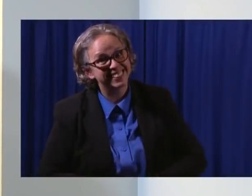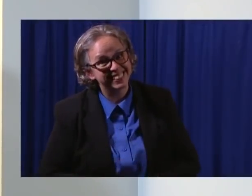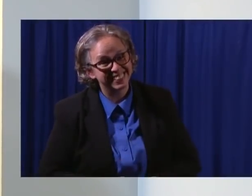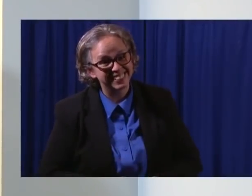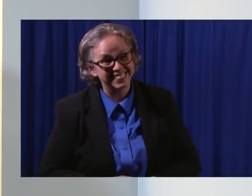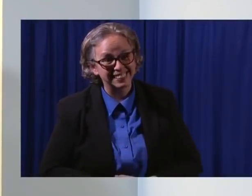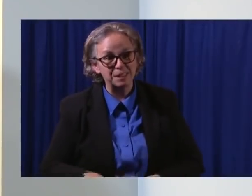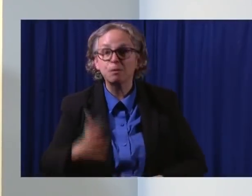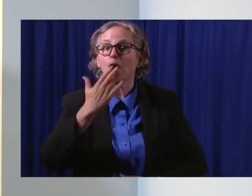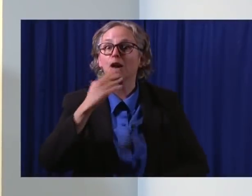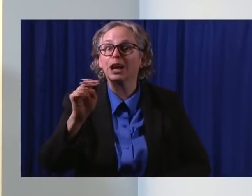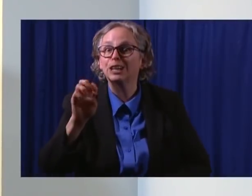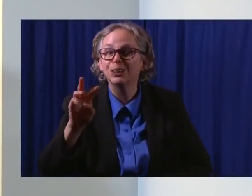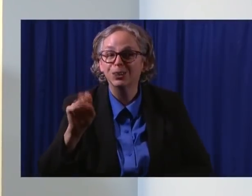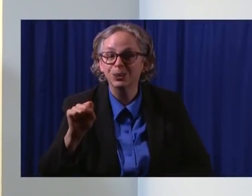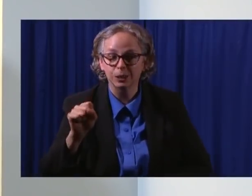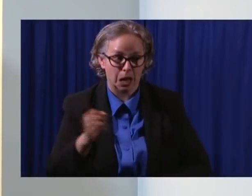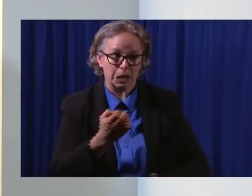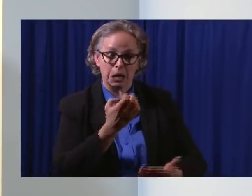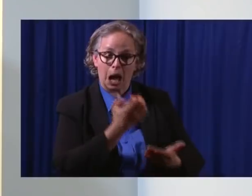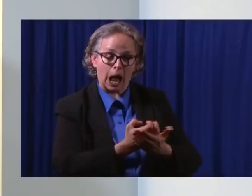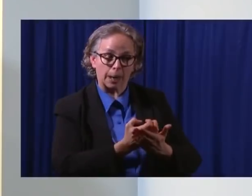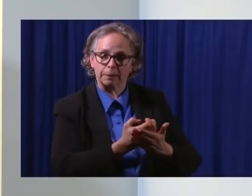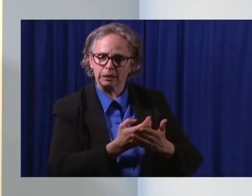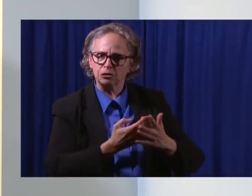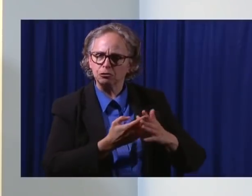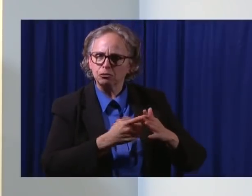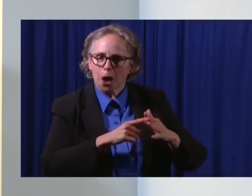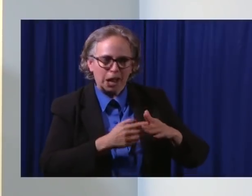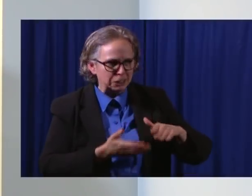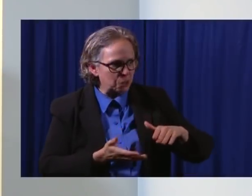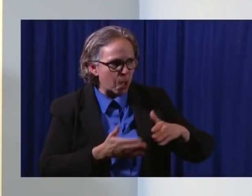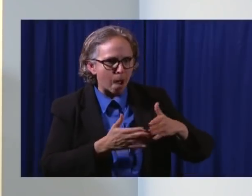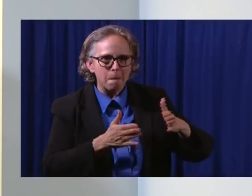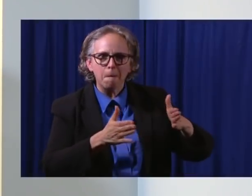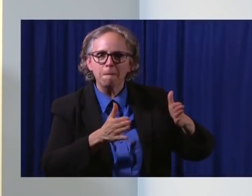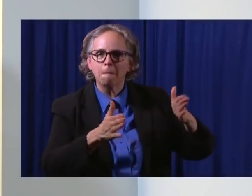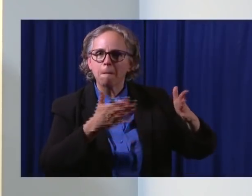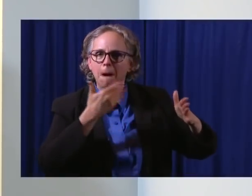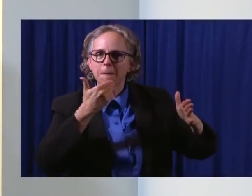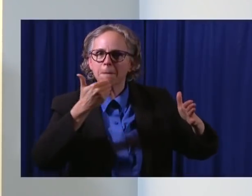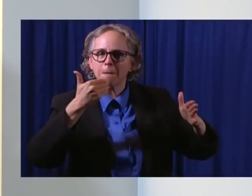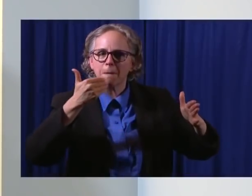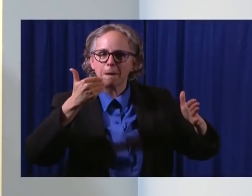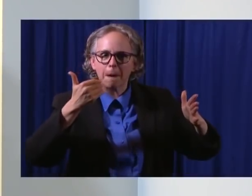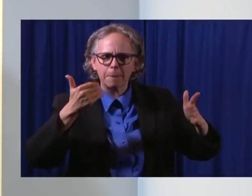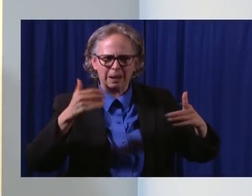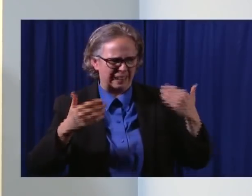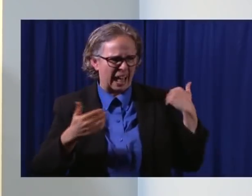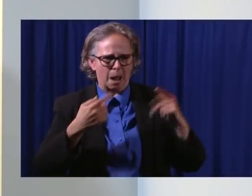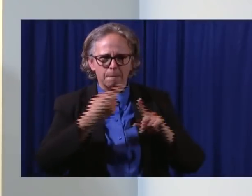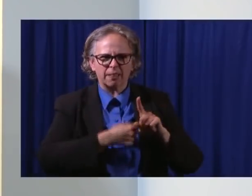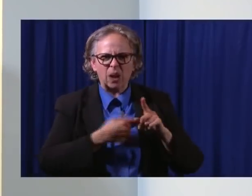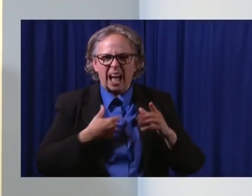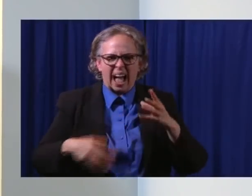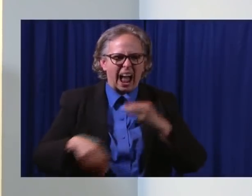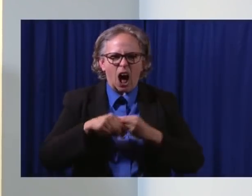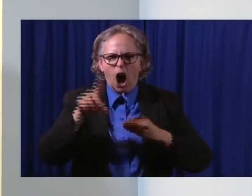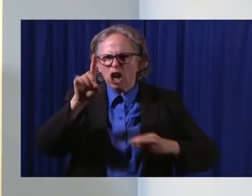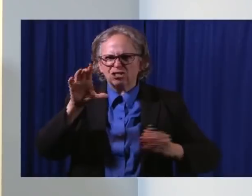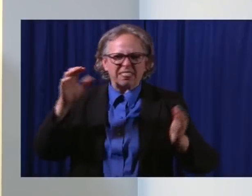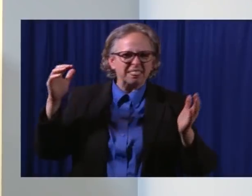recover. We're seeing jobs. There were about 100,000 jobs added last month, and people are going back to work.